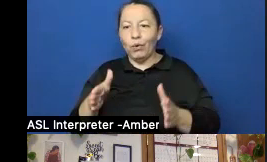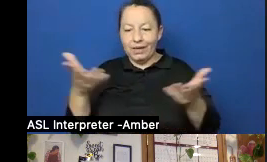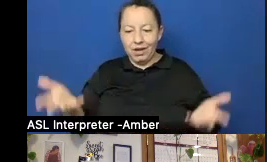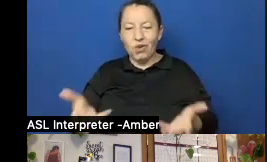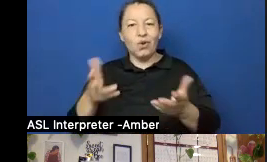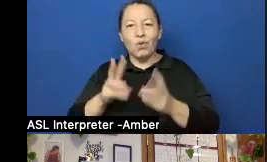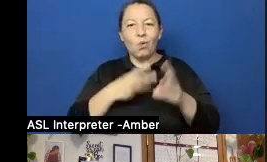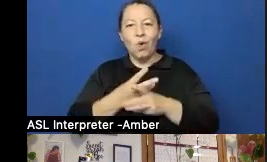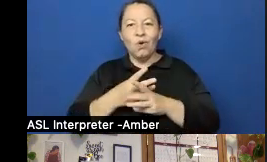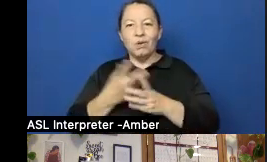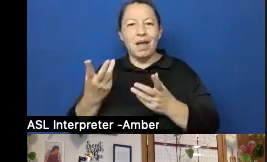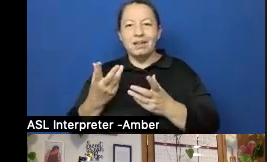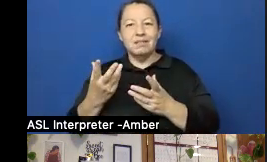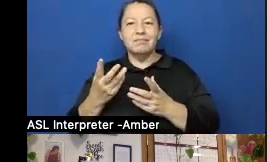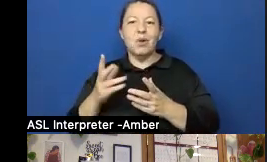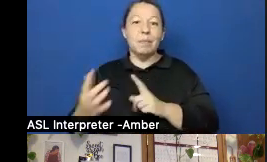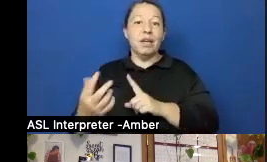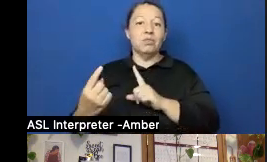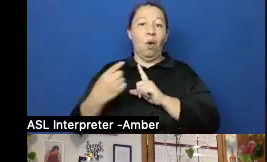forward, we'll talk more about that.